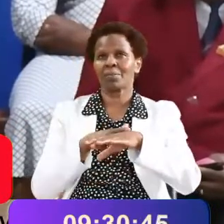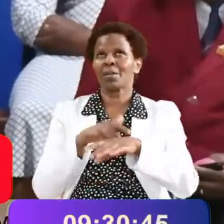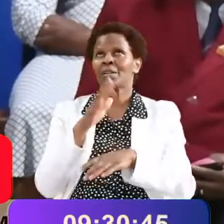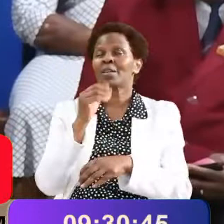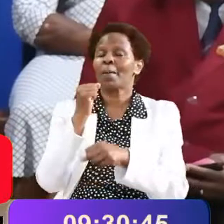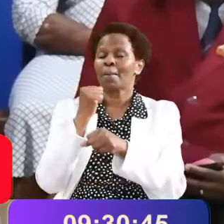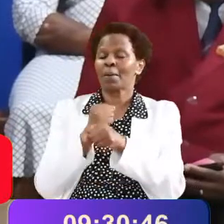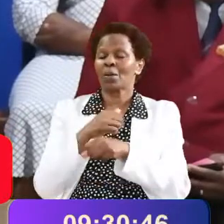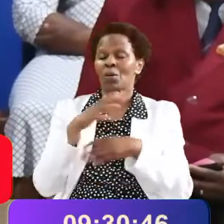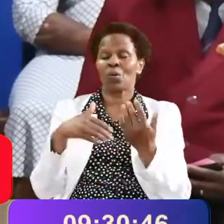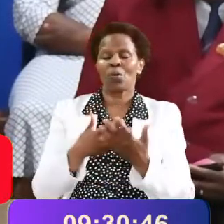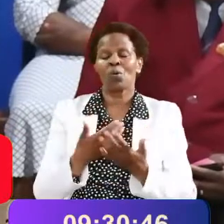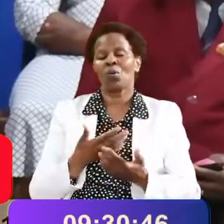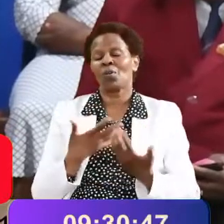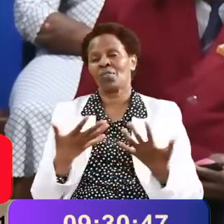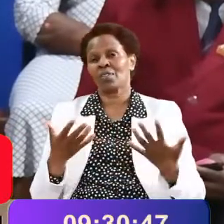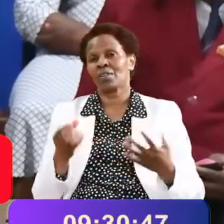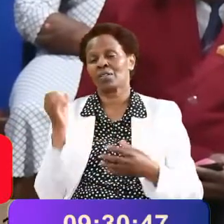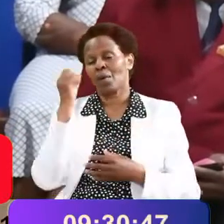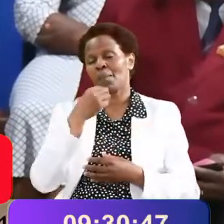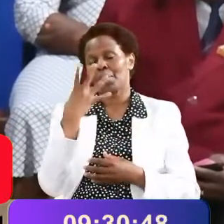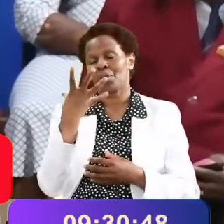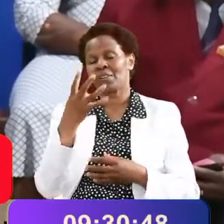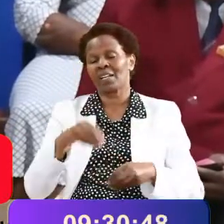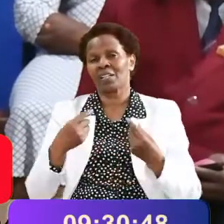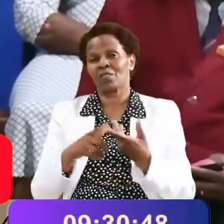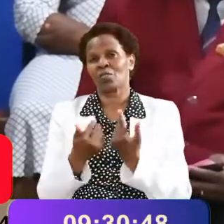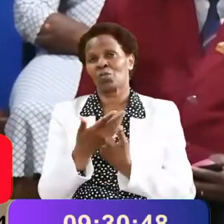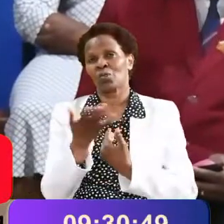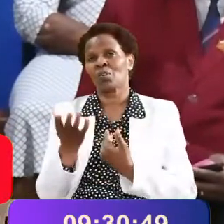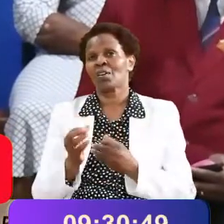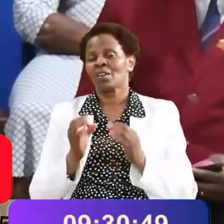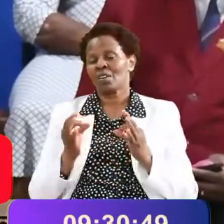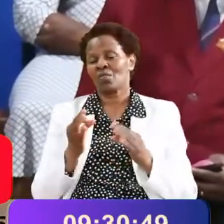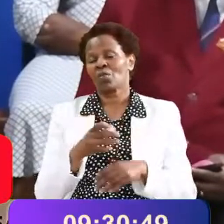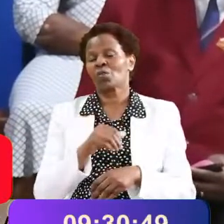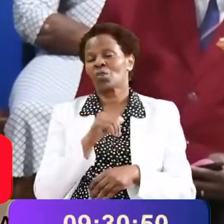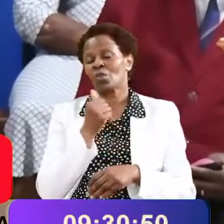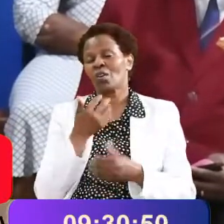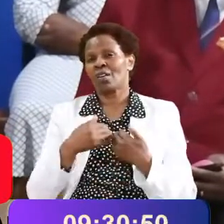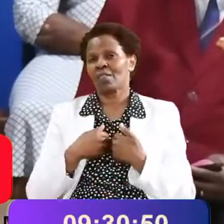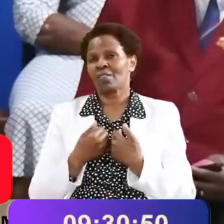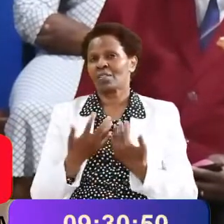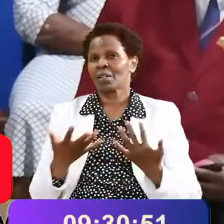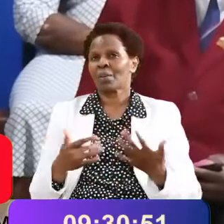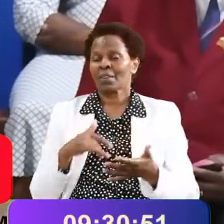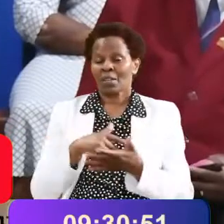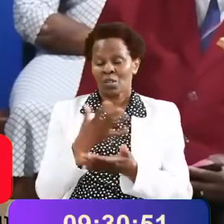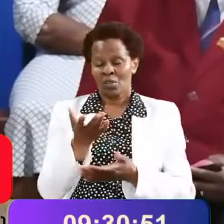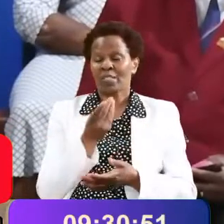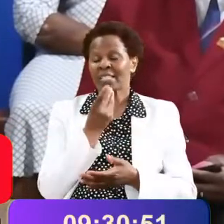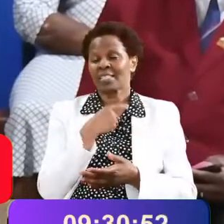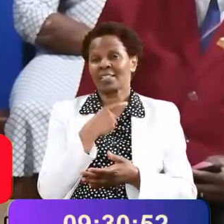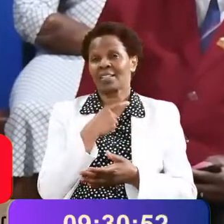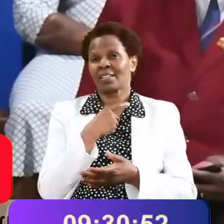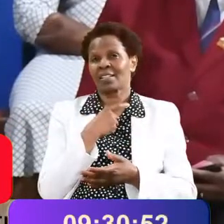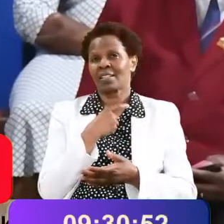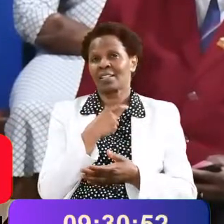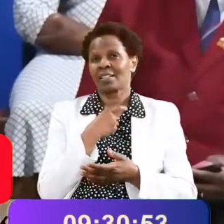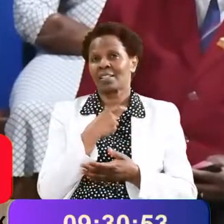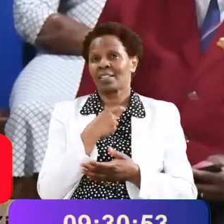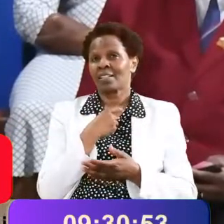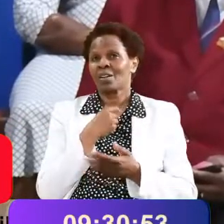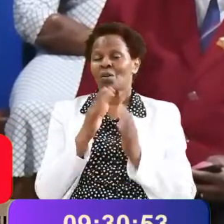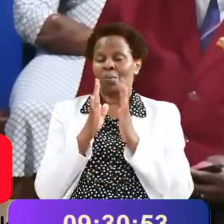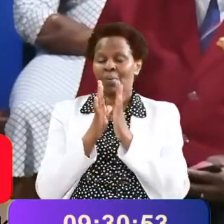beautiful and he will provide for us. And therefore, if you do not have something and you desire, you just put it to God,